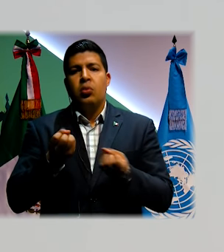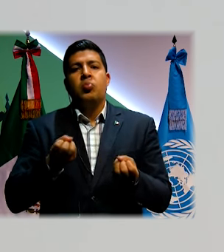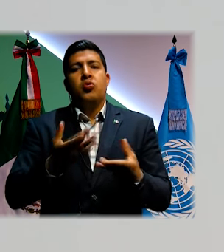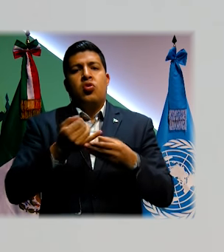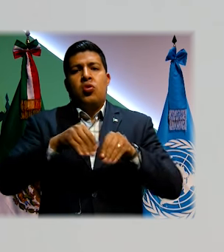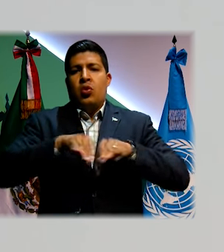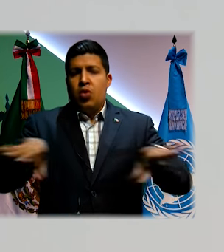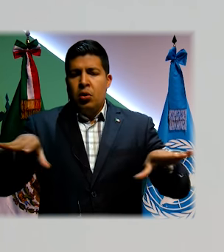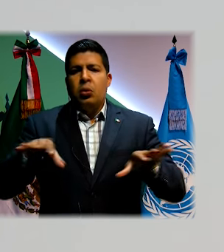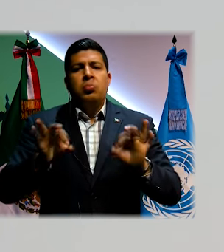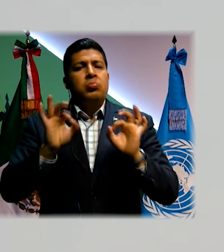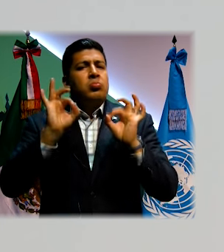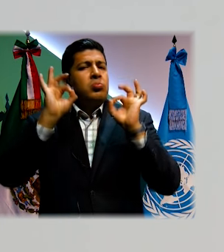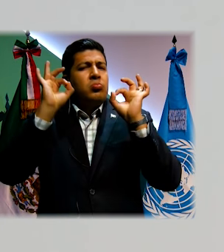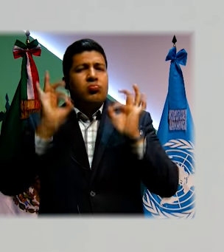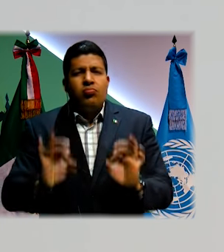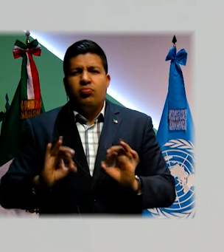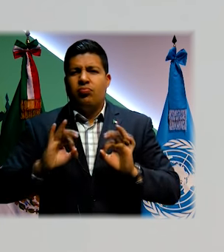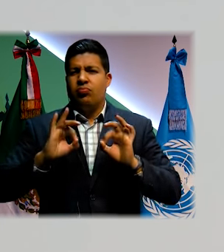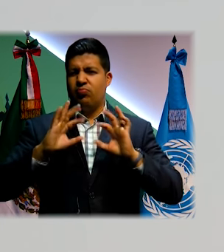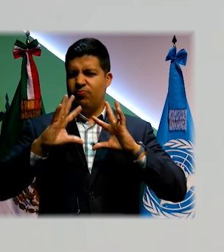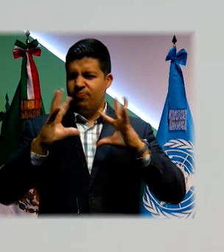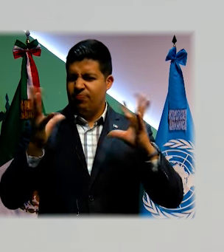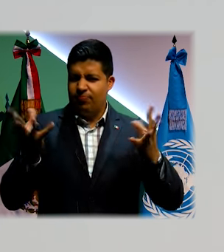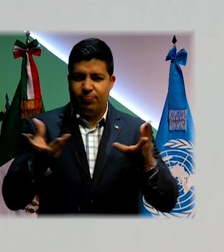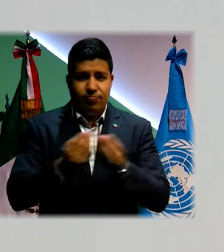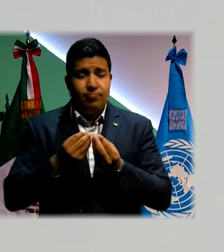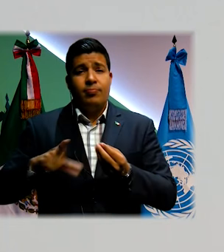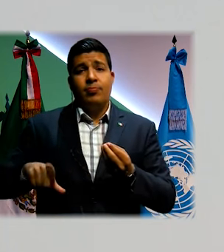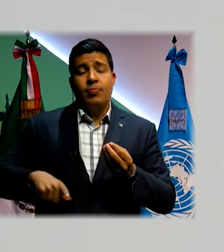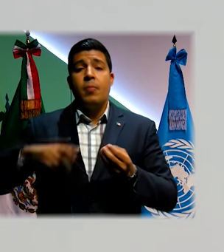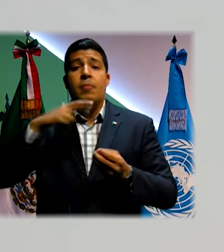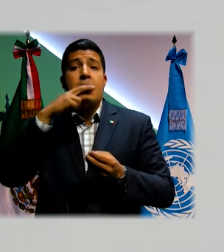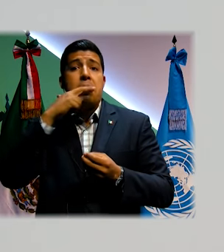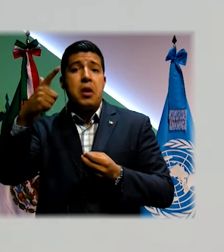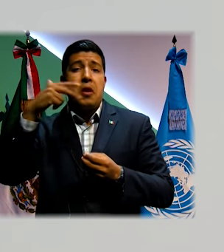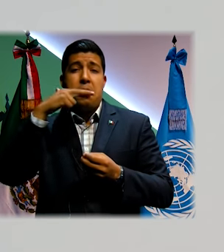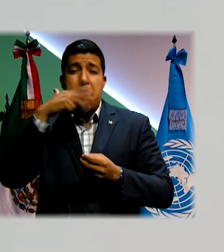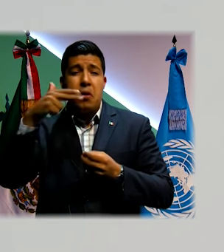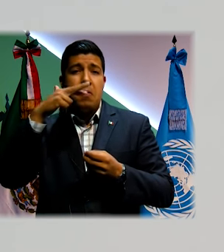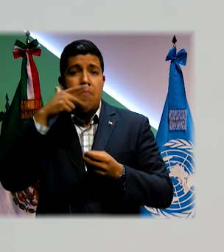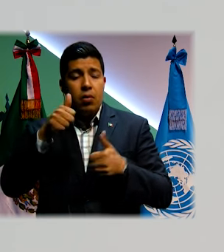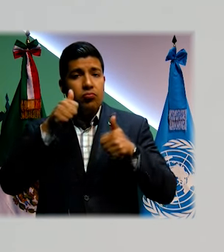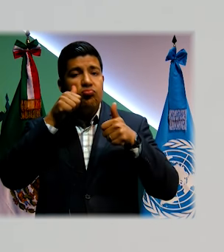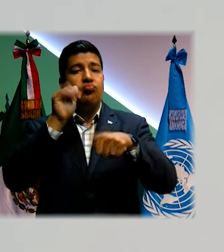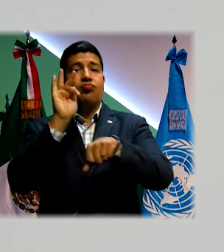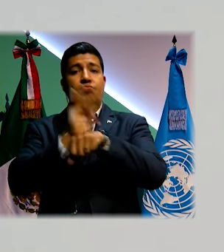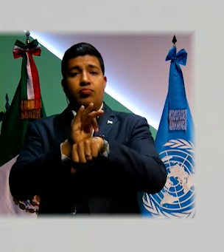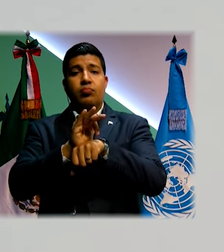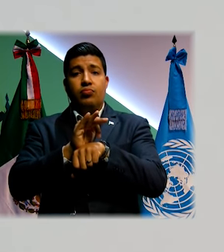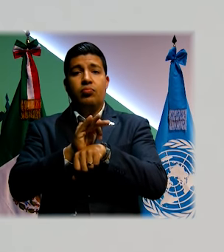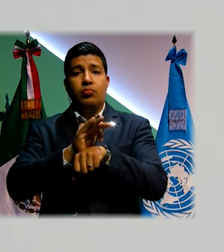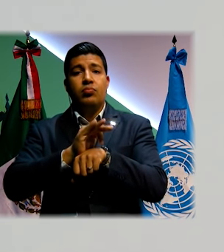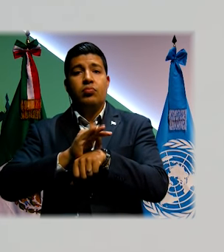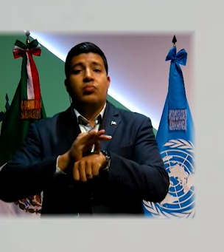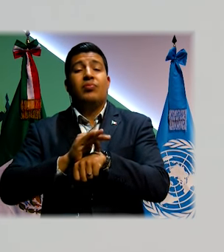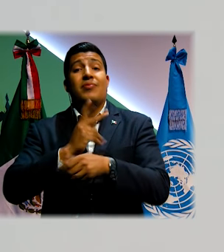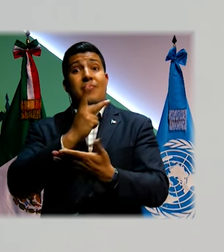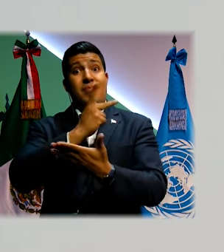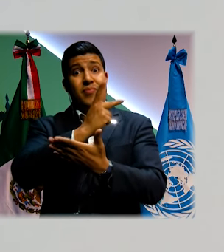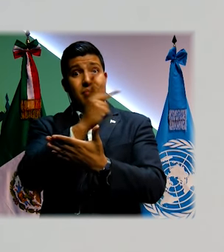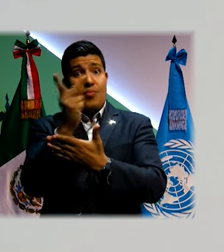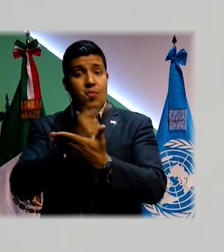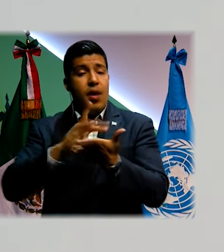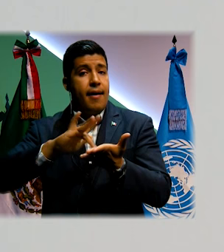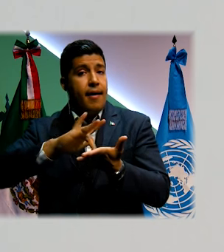information on their mobile phones. And the government, obviously, improves its capacity to respond. This project has taught